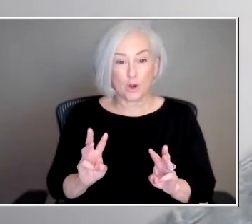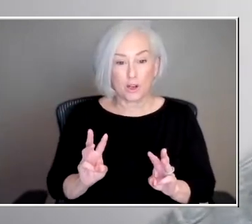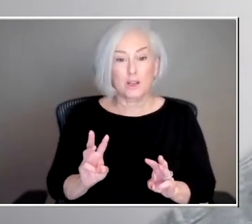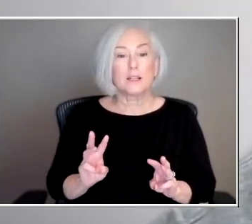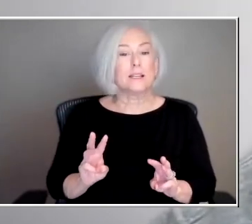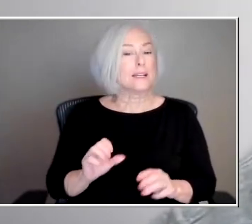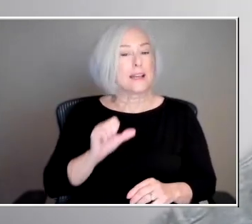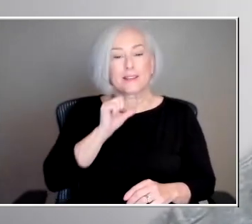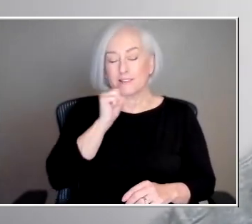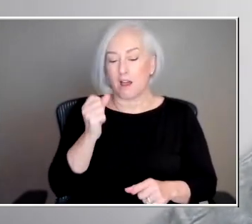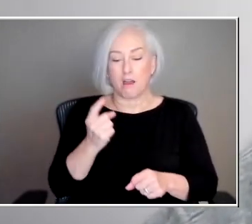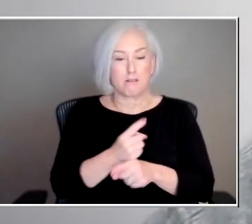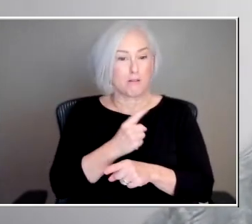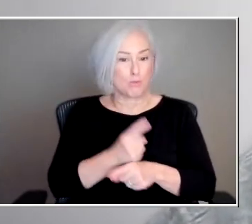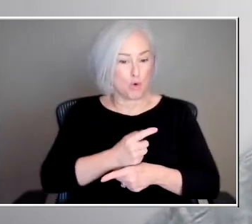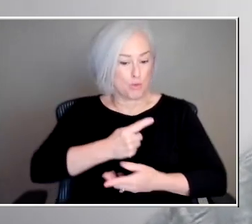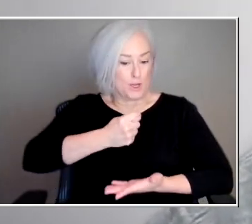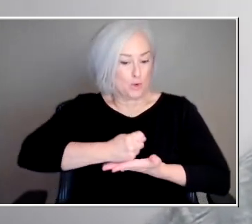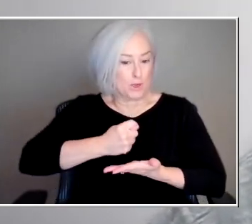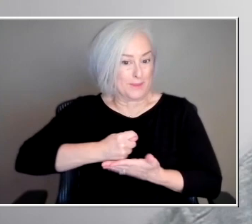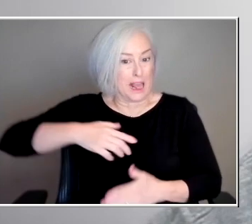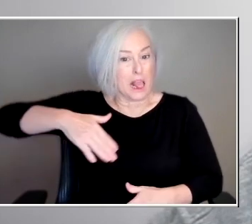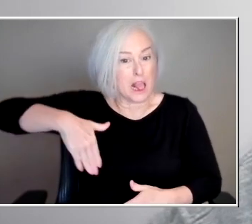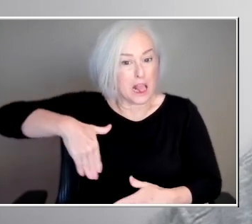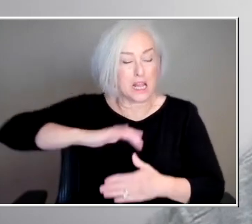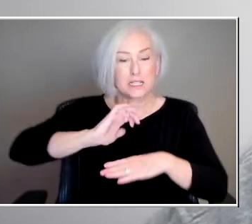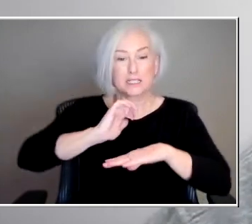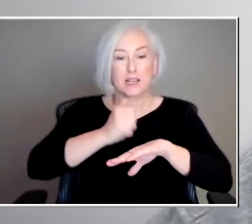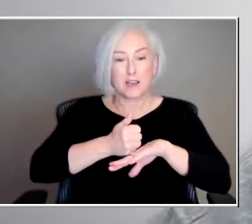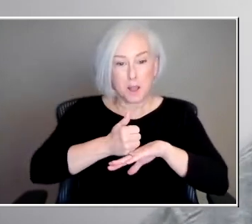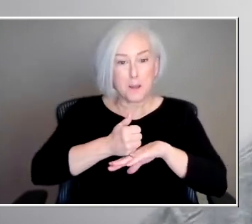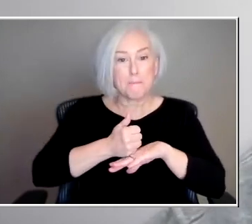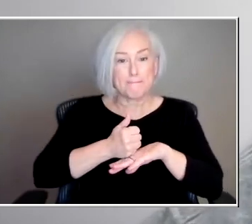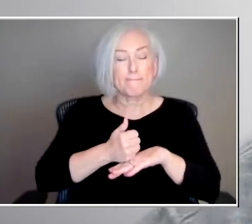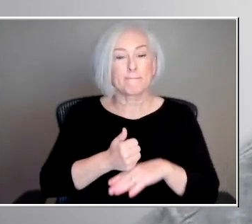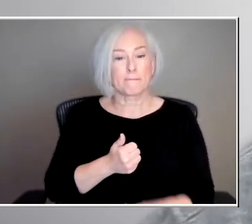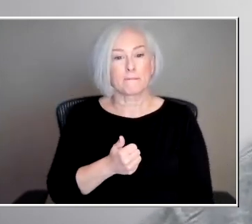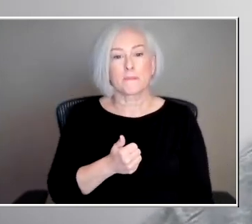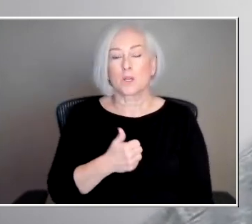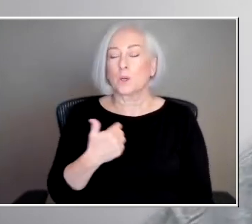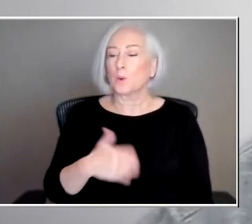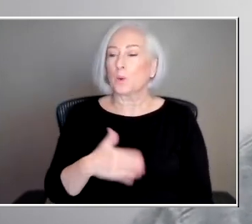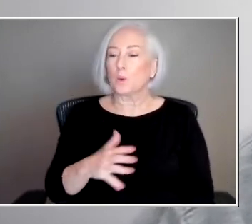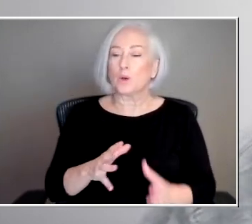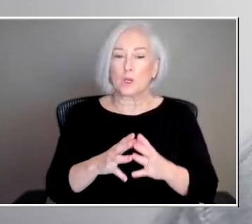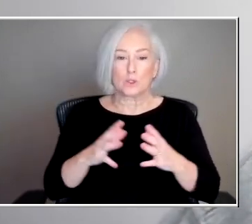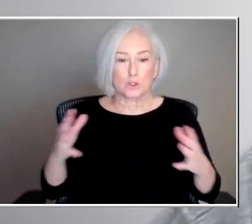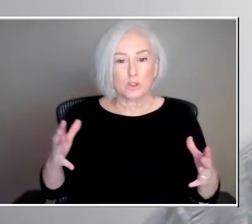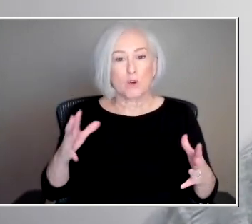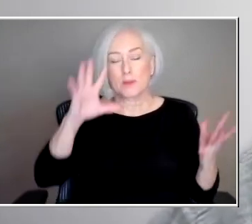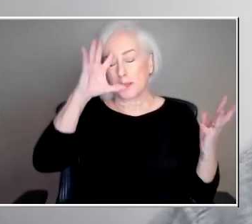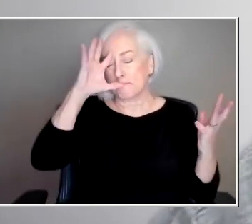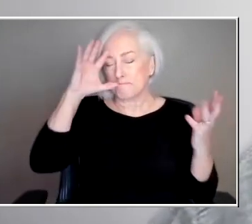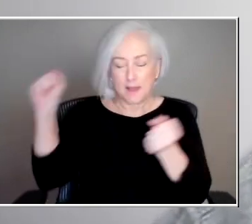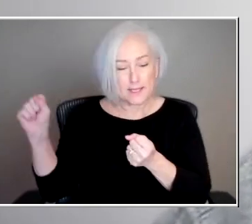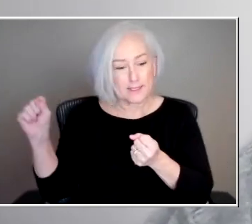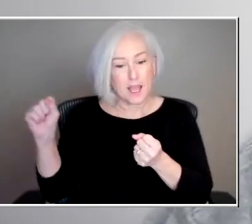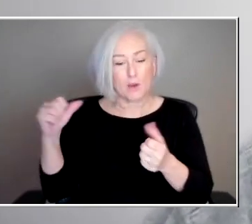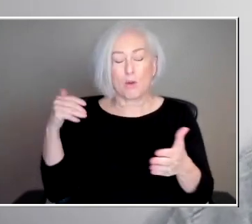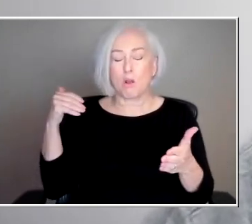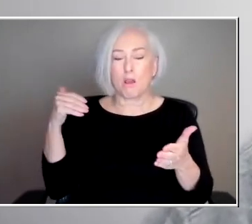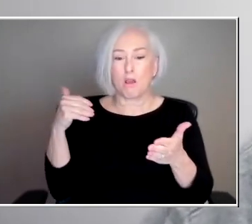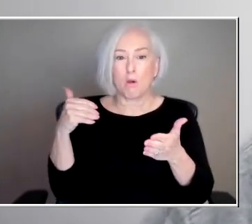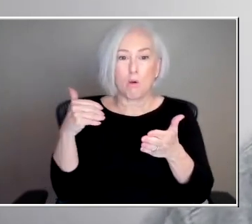the appropriate treatment set up just yet, I was having so many episodes of passing out or near passing out